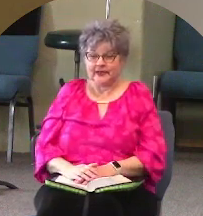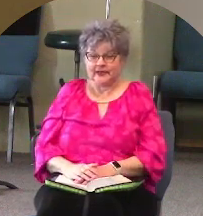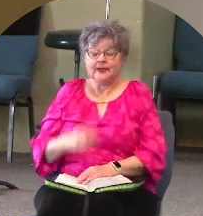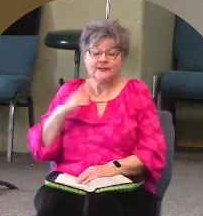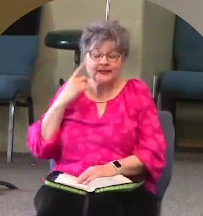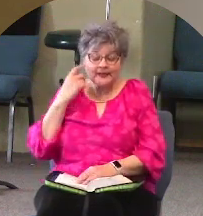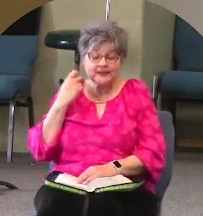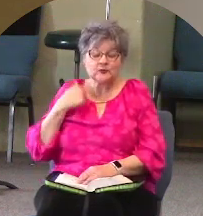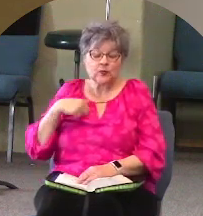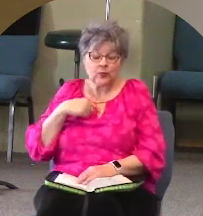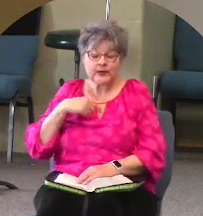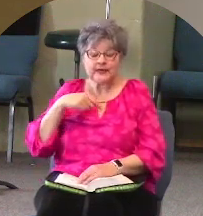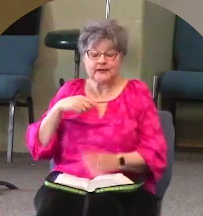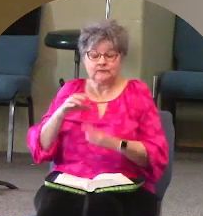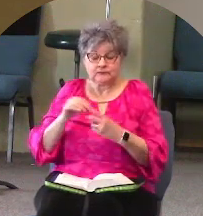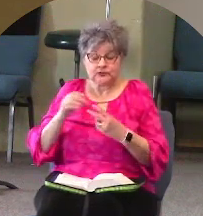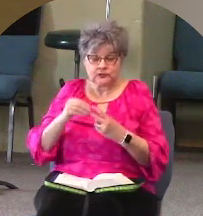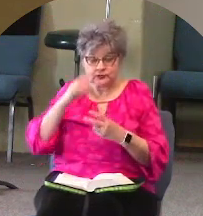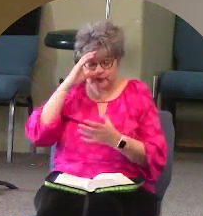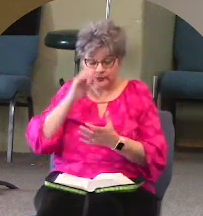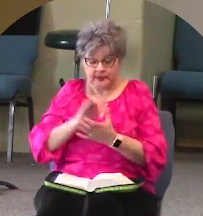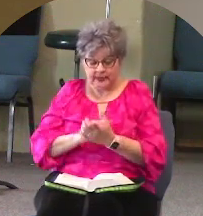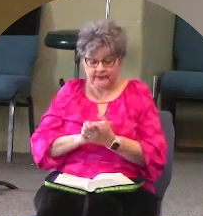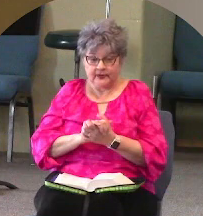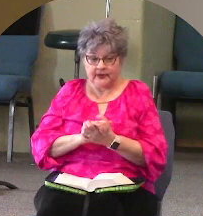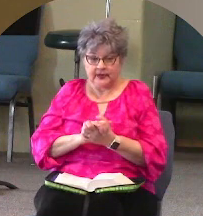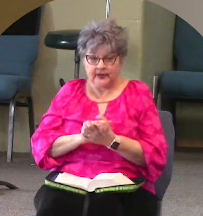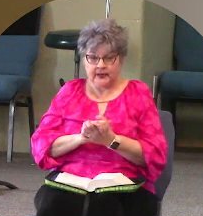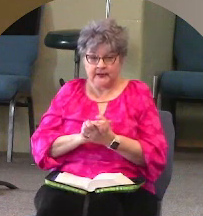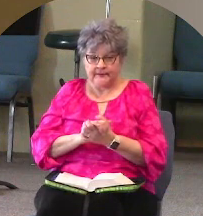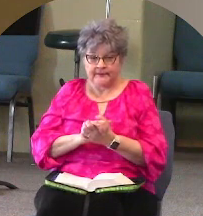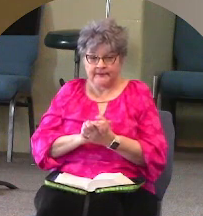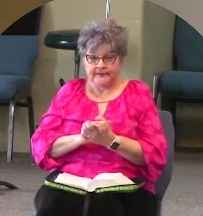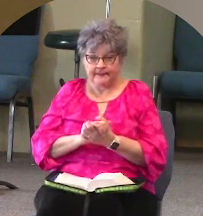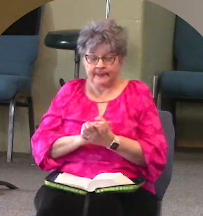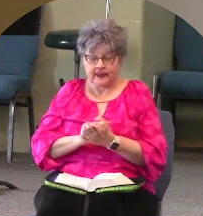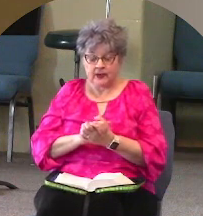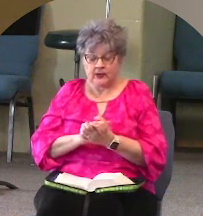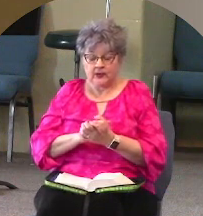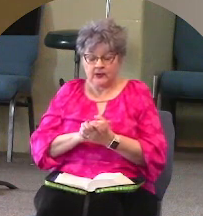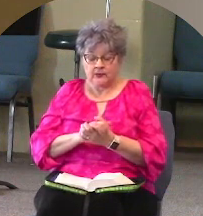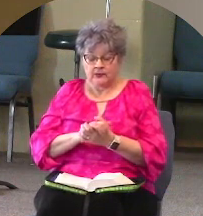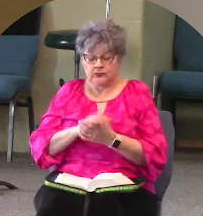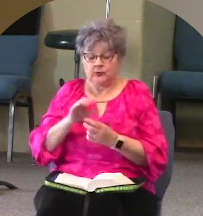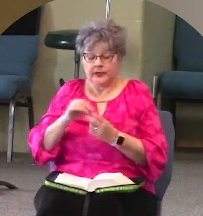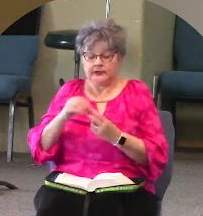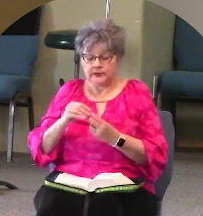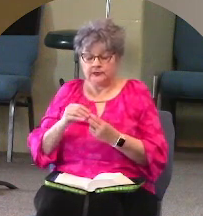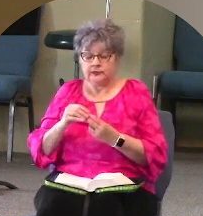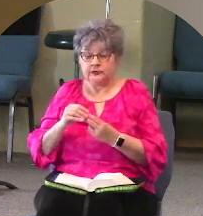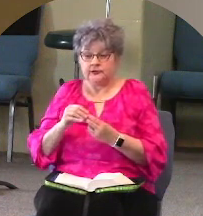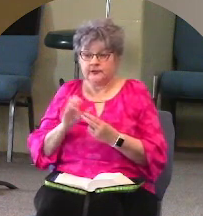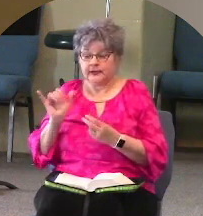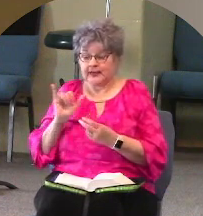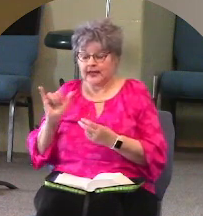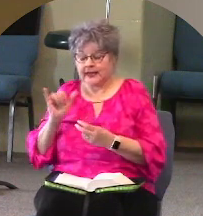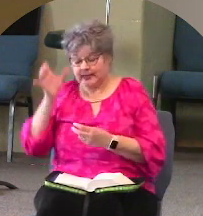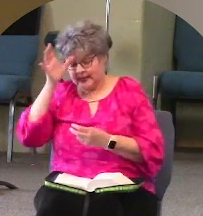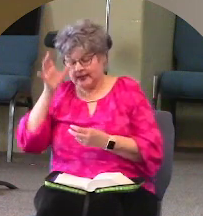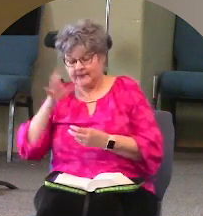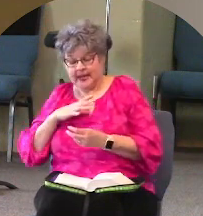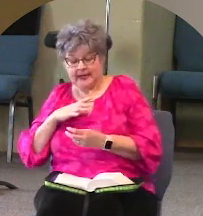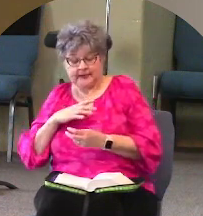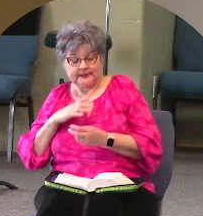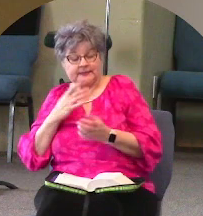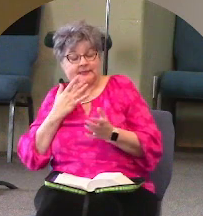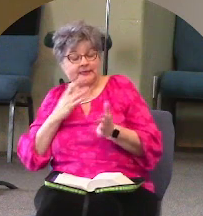Because we choose to believe. We choose to be the man that uttered those words. Jesus, if there's a